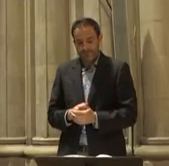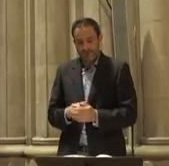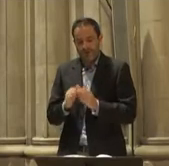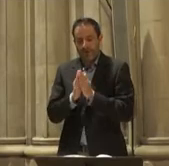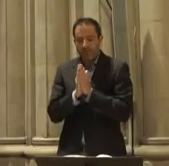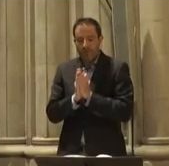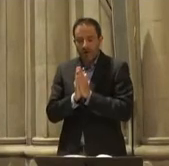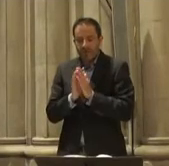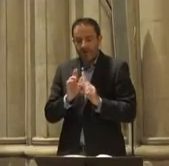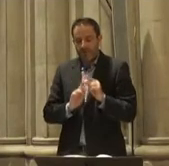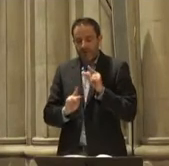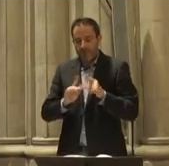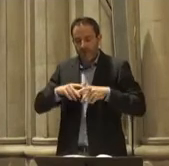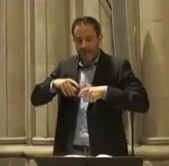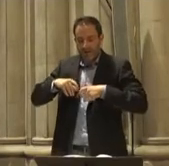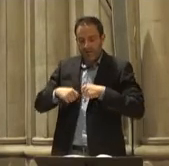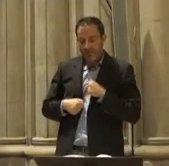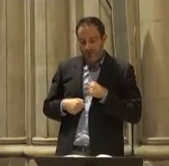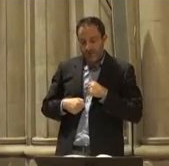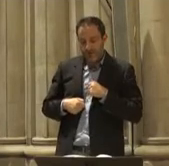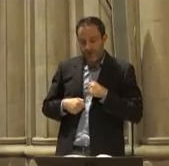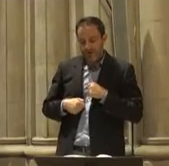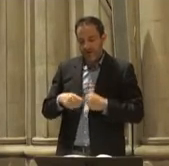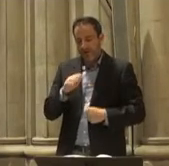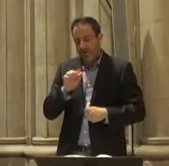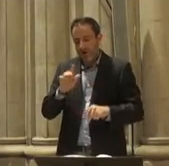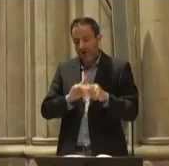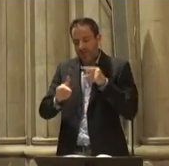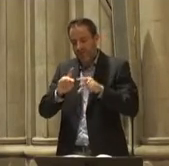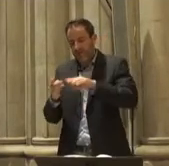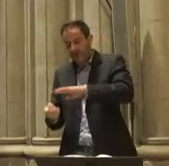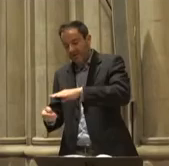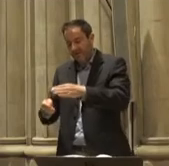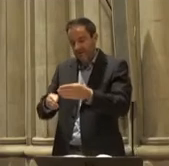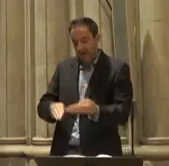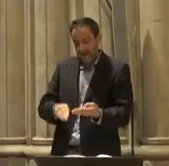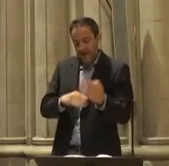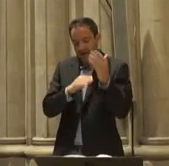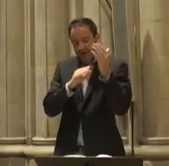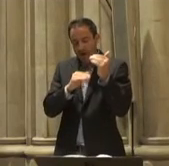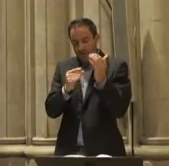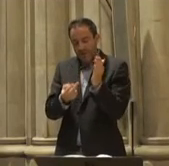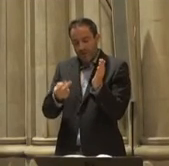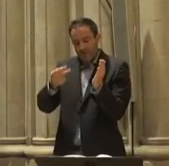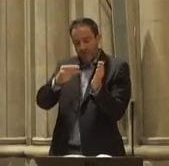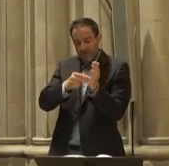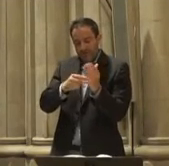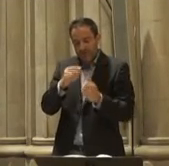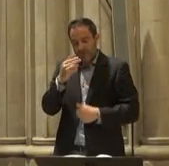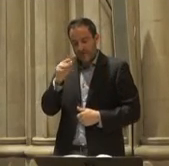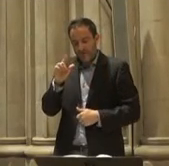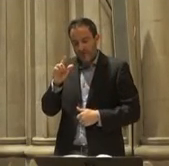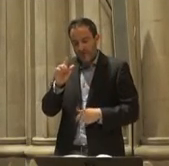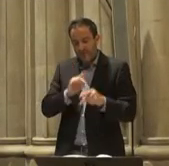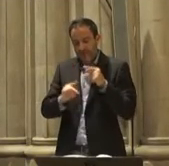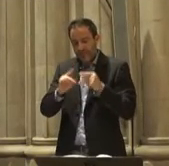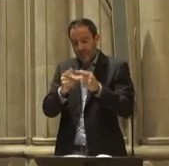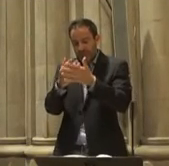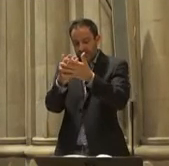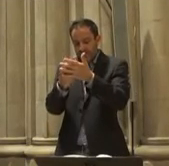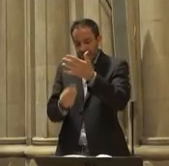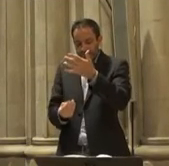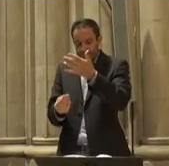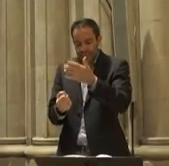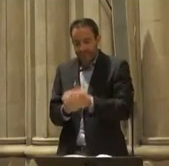we pray for those who mourn, all who have died in the hope of the resurrection, and for all the